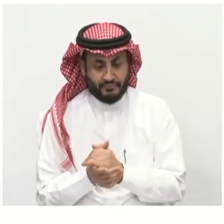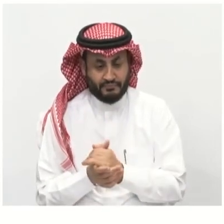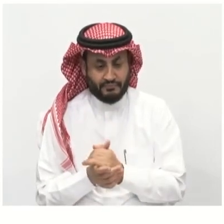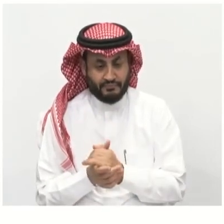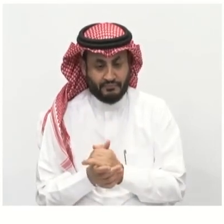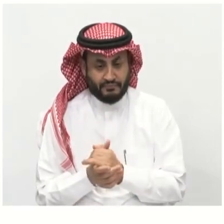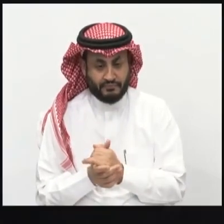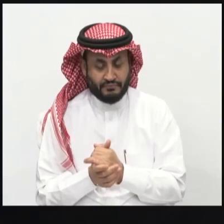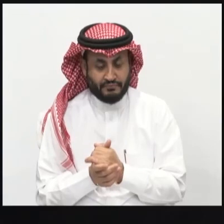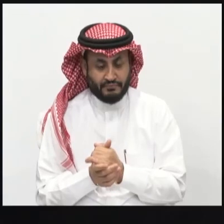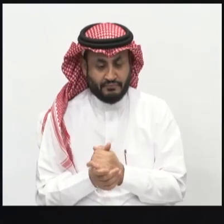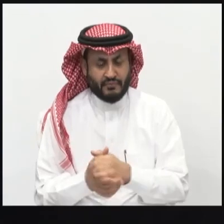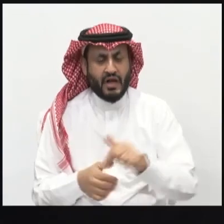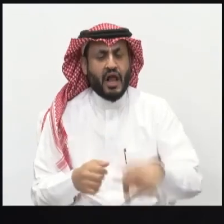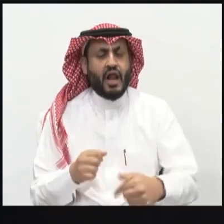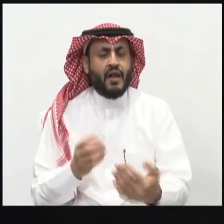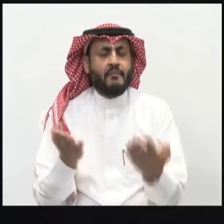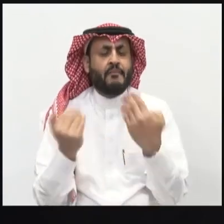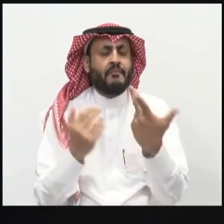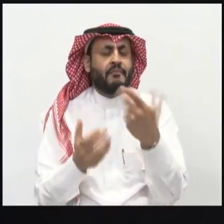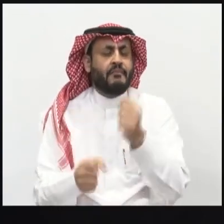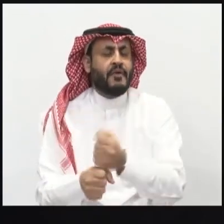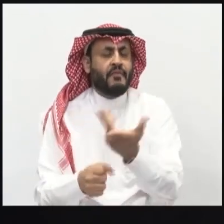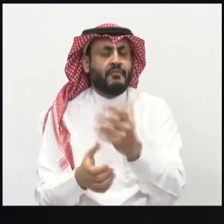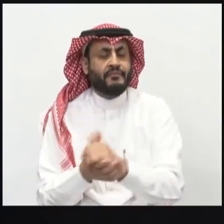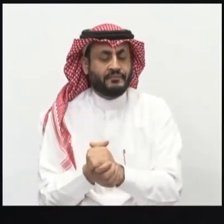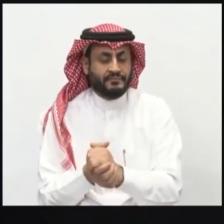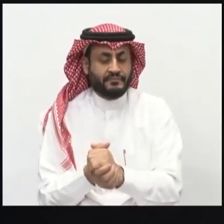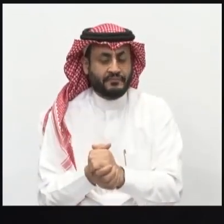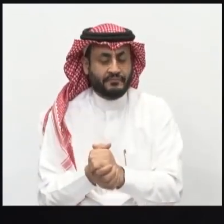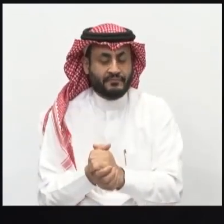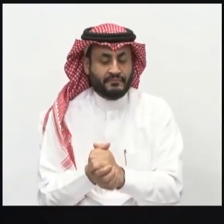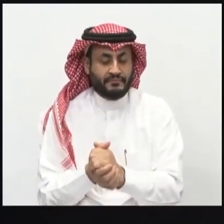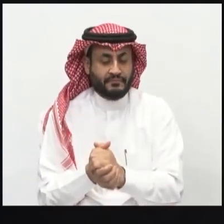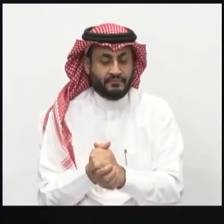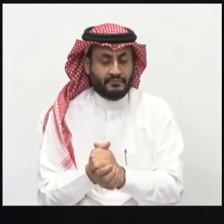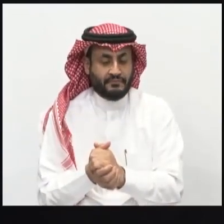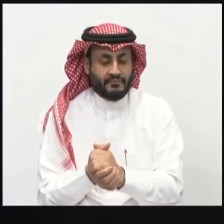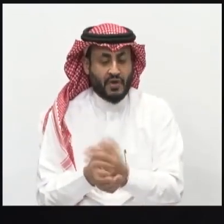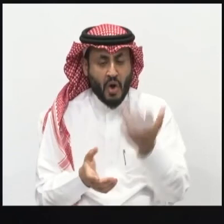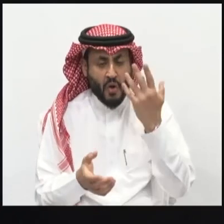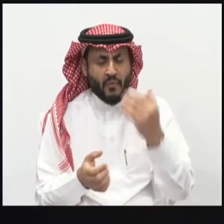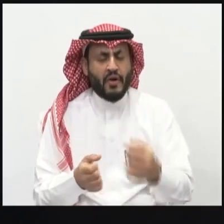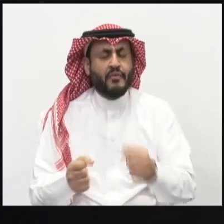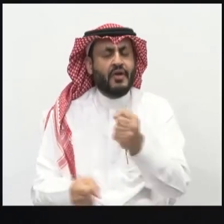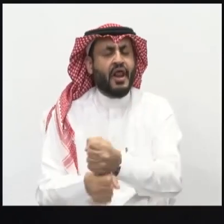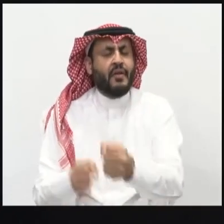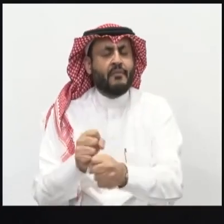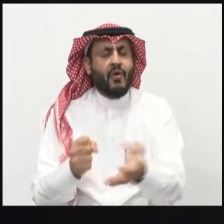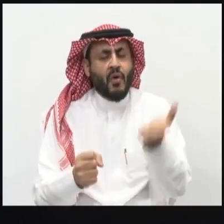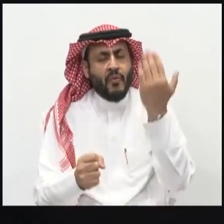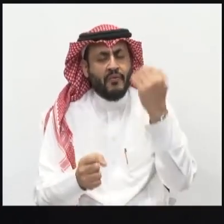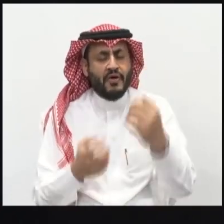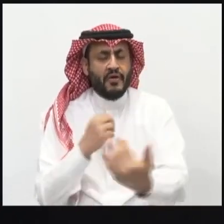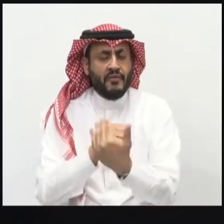So, boys and girls, what did we do today? Today, we used what we've learned in today's lesson, which is